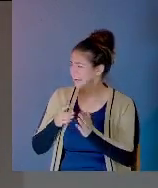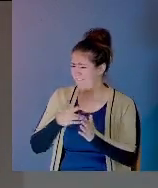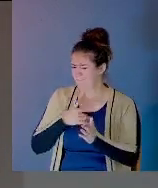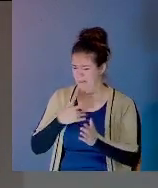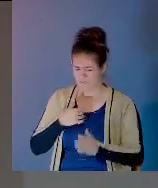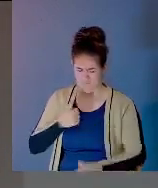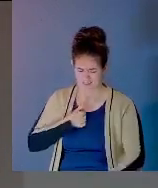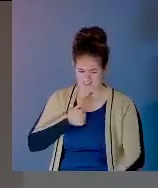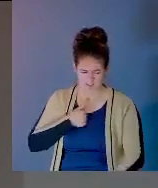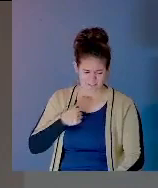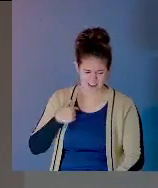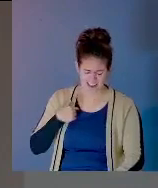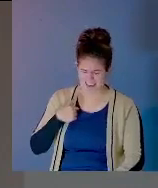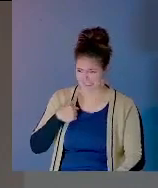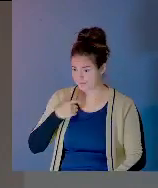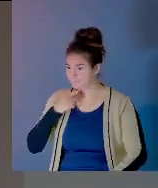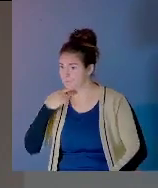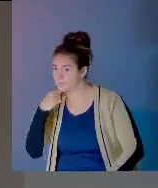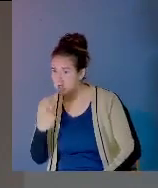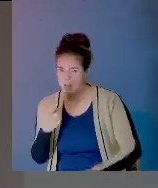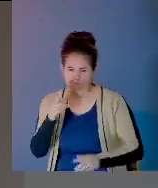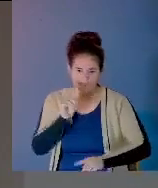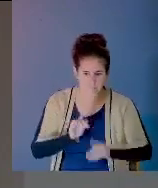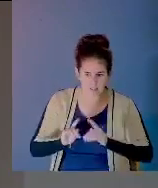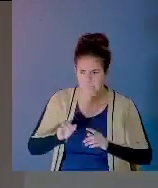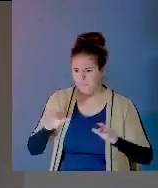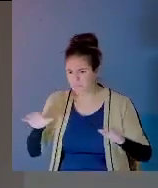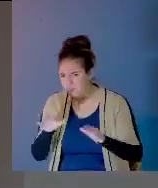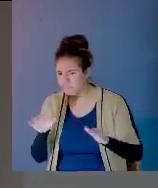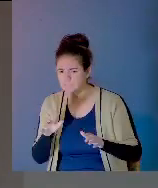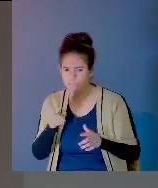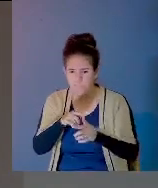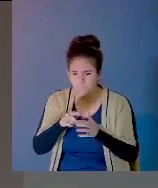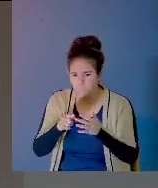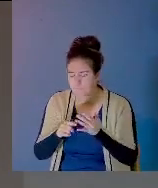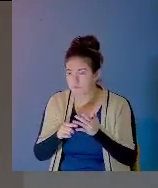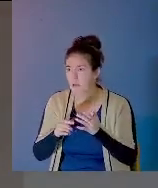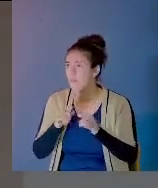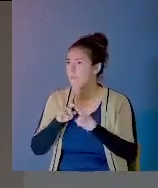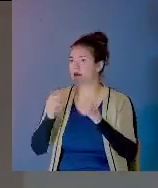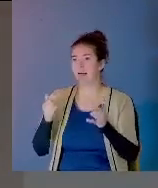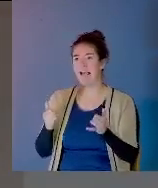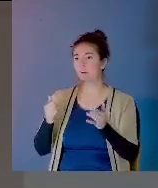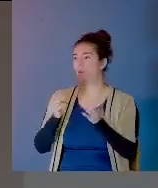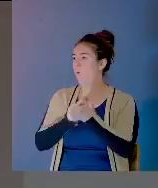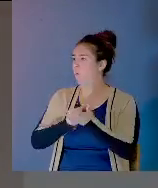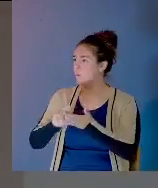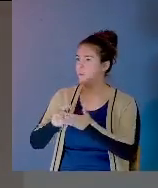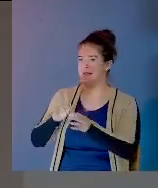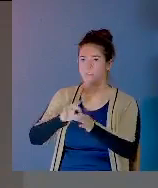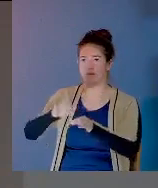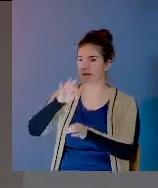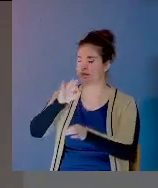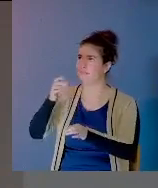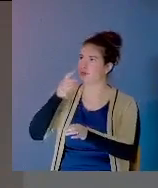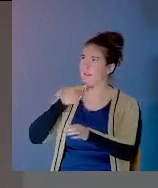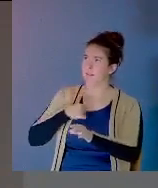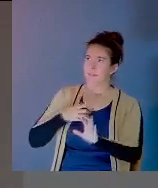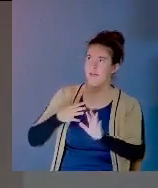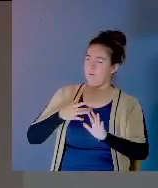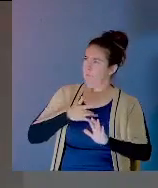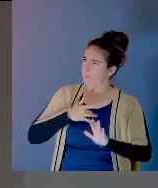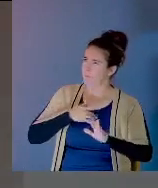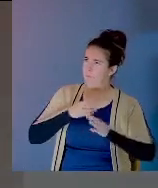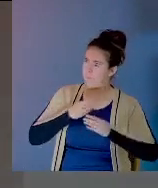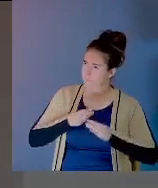now the Holy Spirit is the one that's telling me what to do, to soften my heart and to fall on my knees and to use